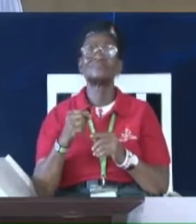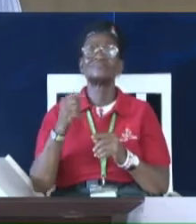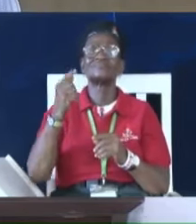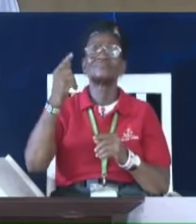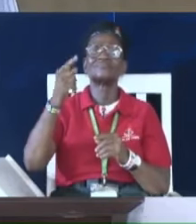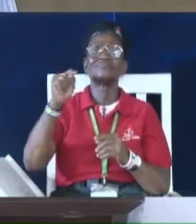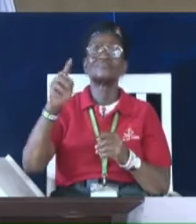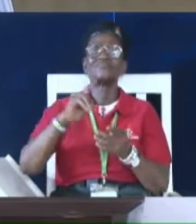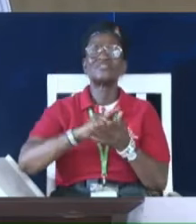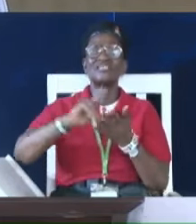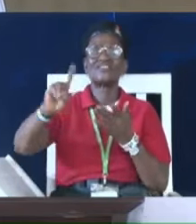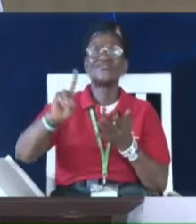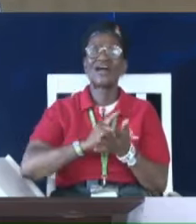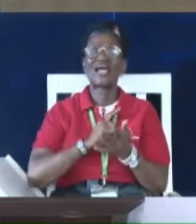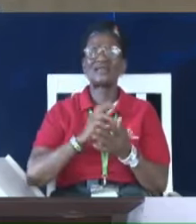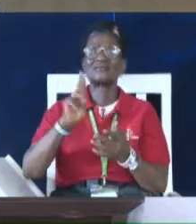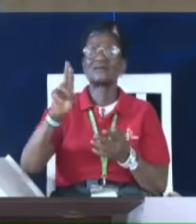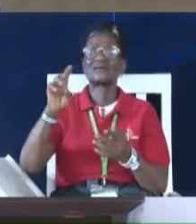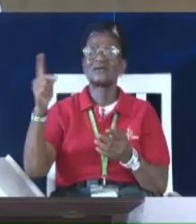Divine